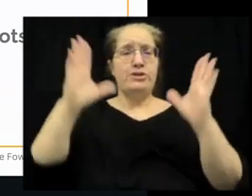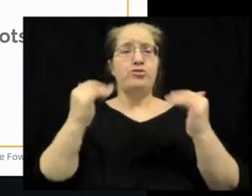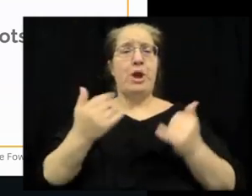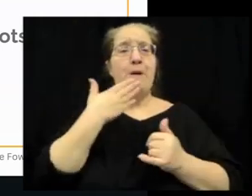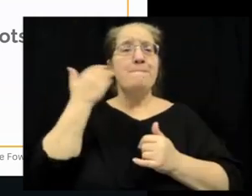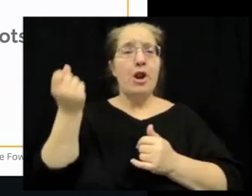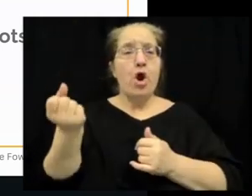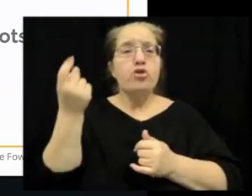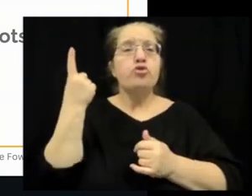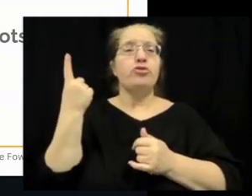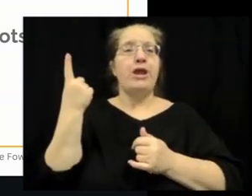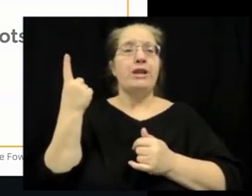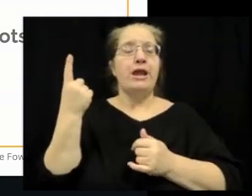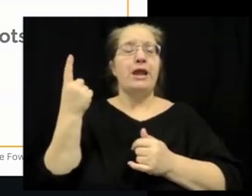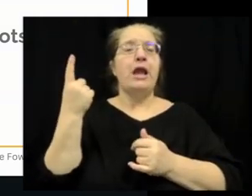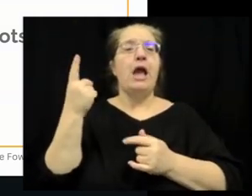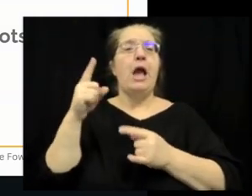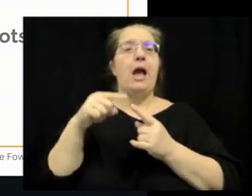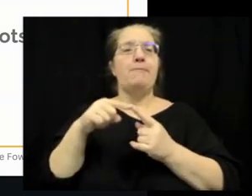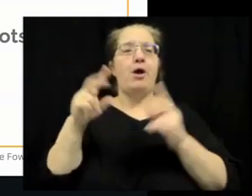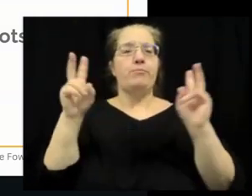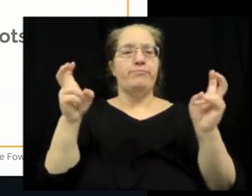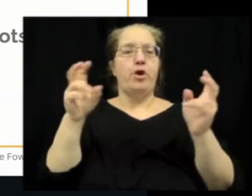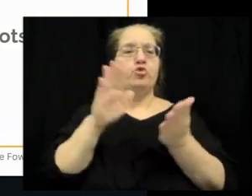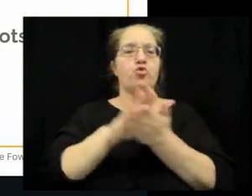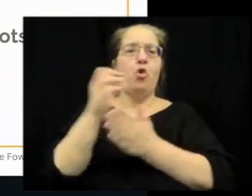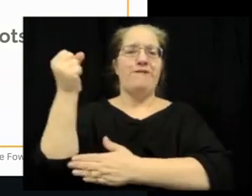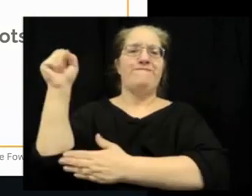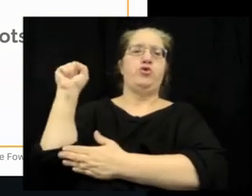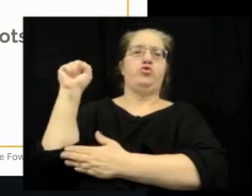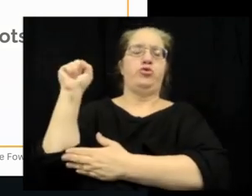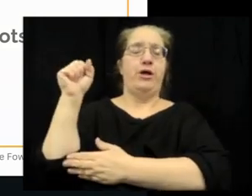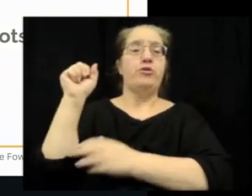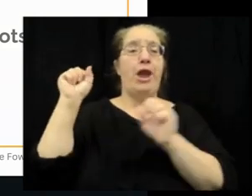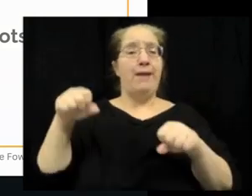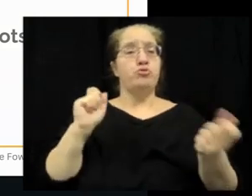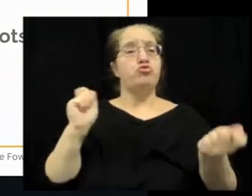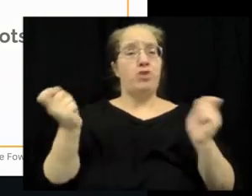understood school refusal and are making changes. So I just wanted to add that